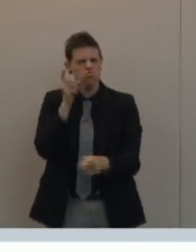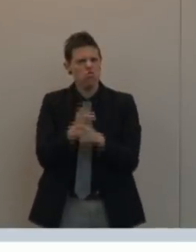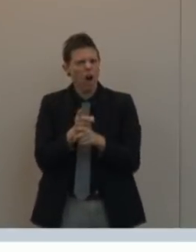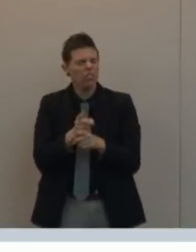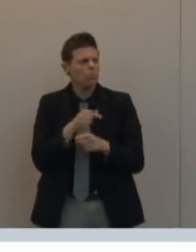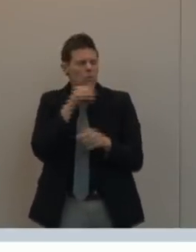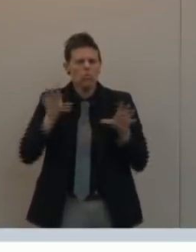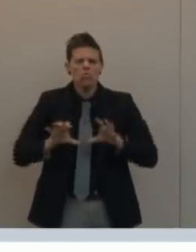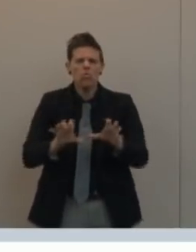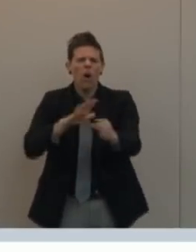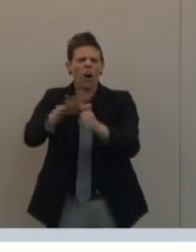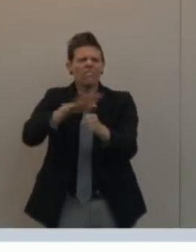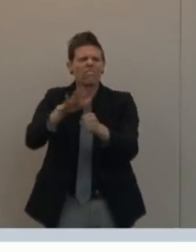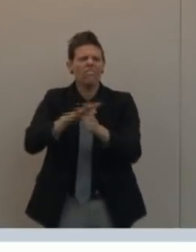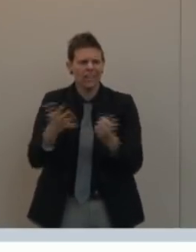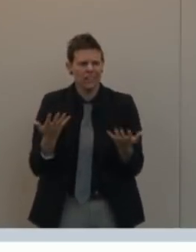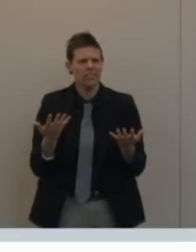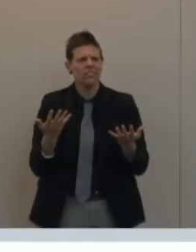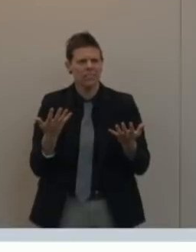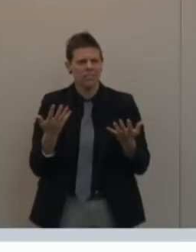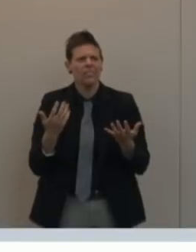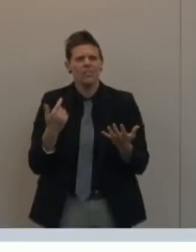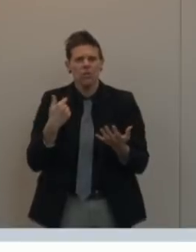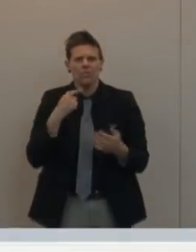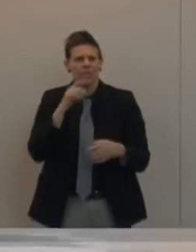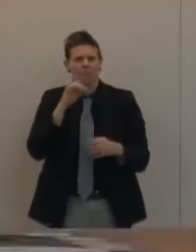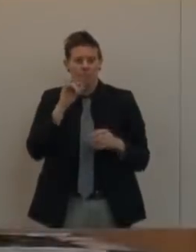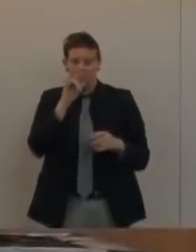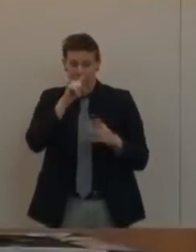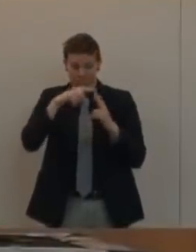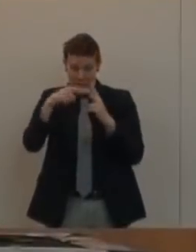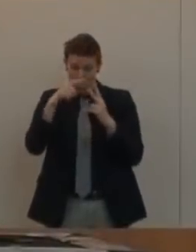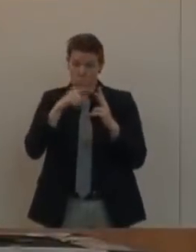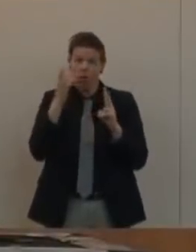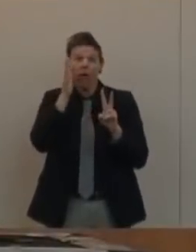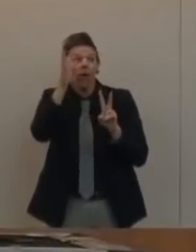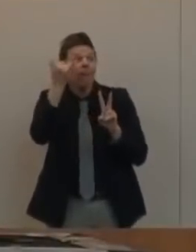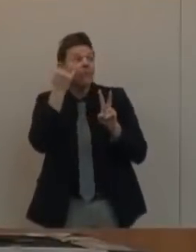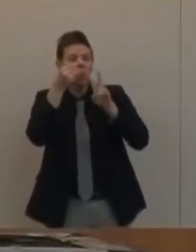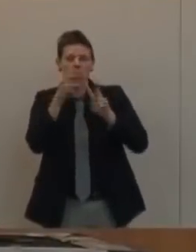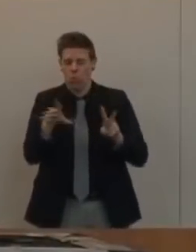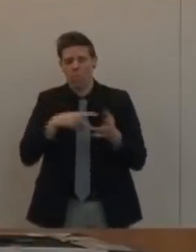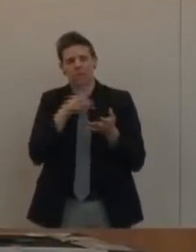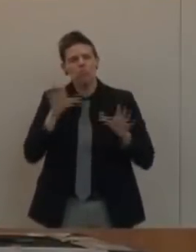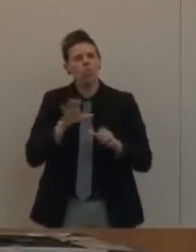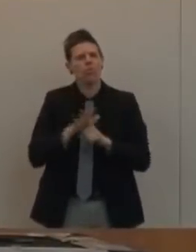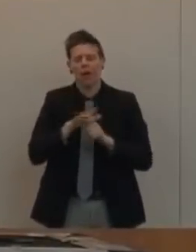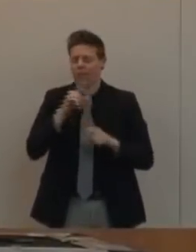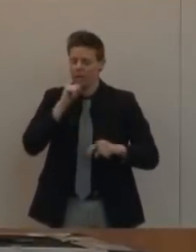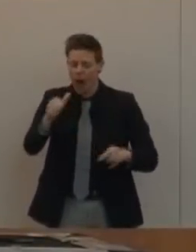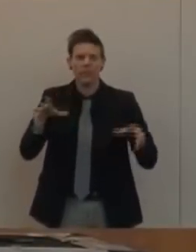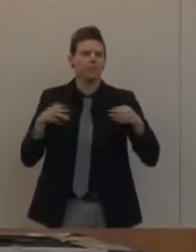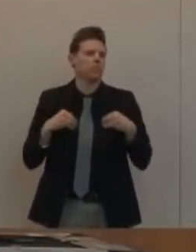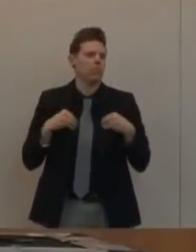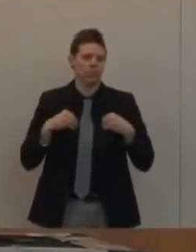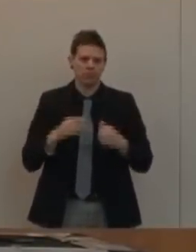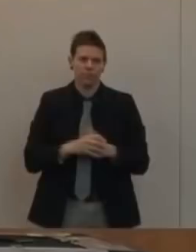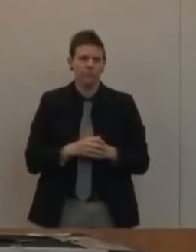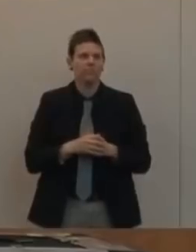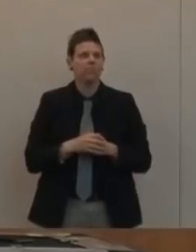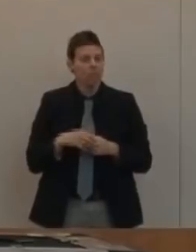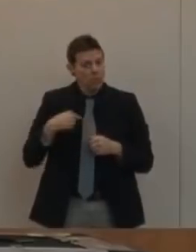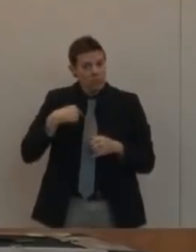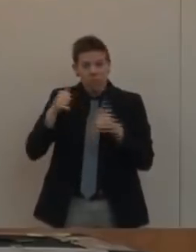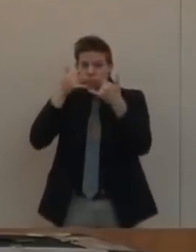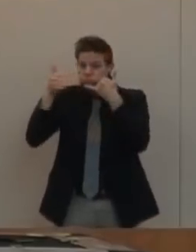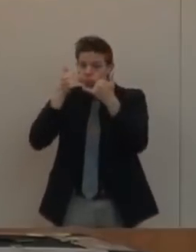lose their life. It's unacceptable. And the reason that I'm doing that is we've been on the phone every day, and I want to